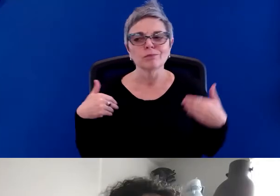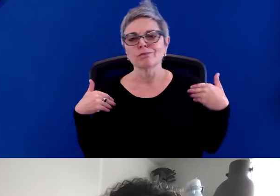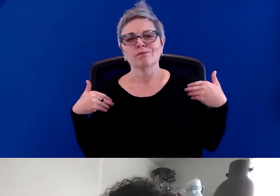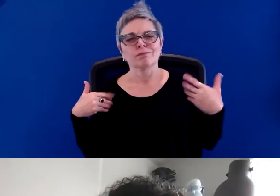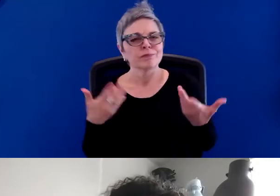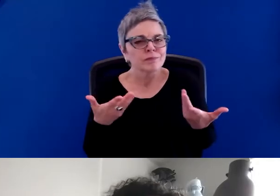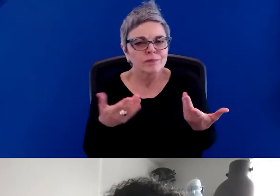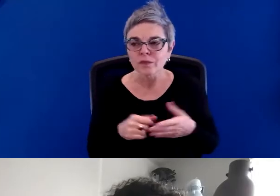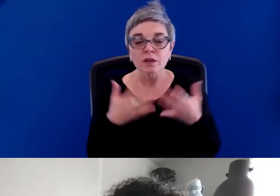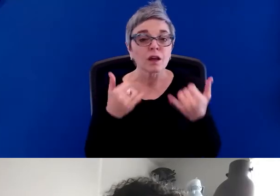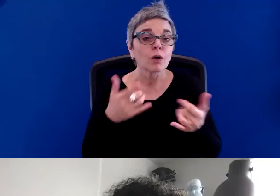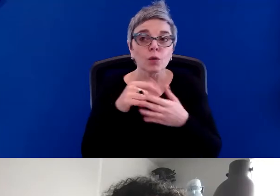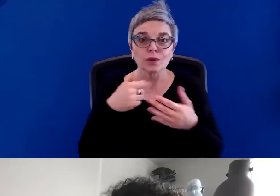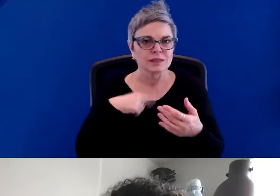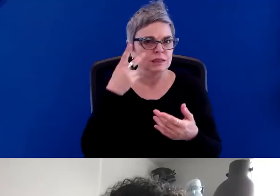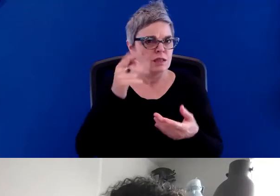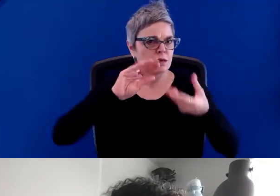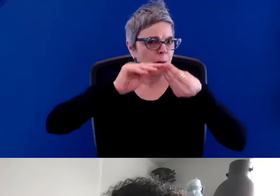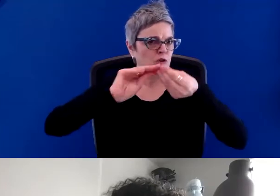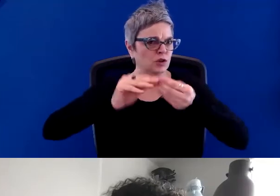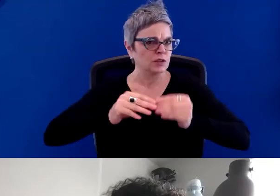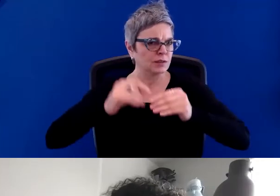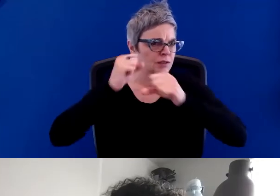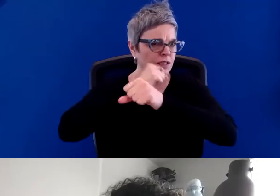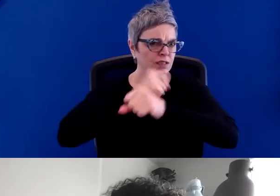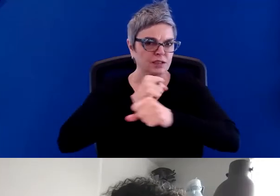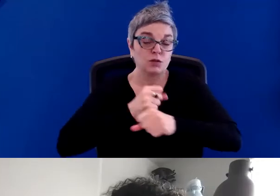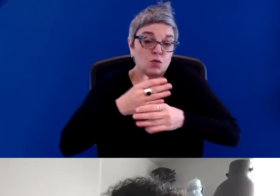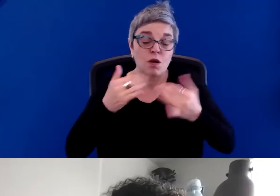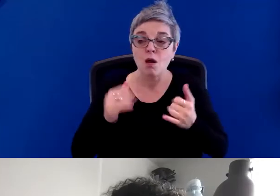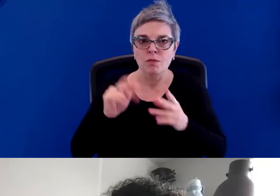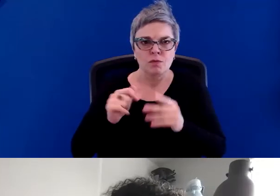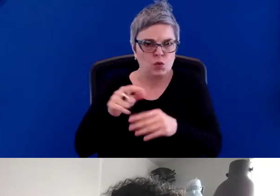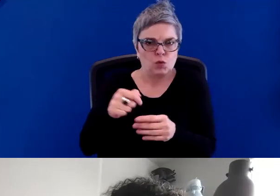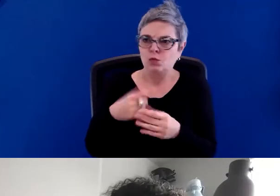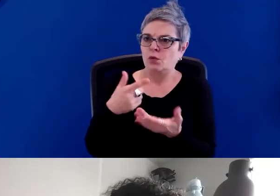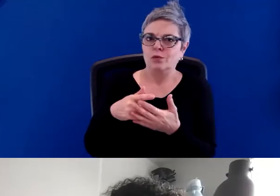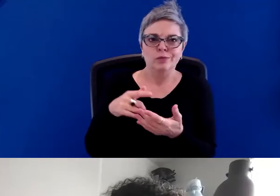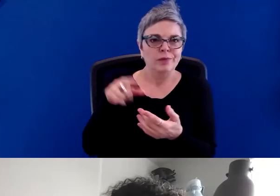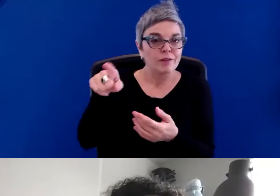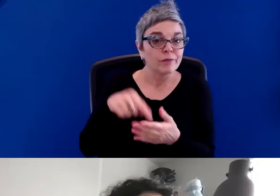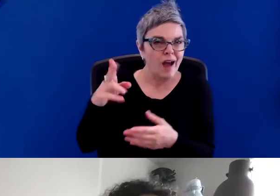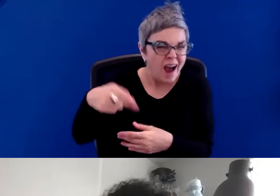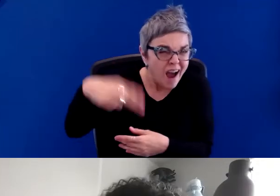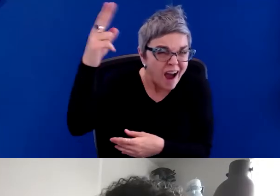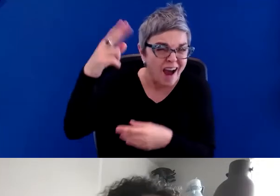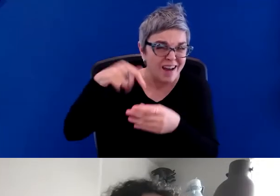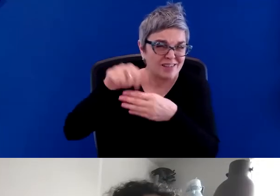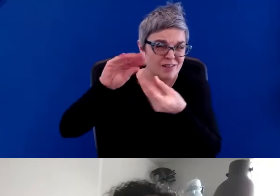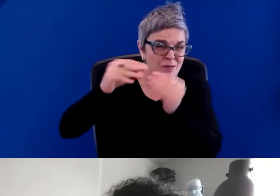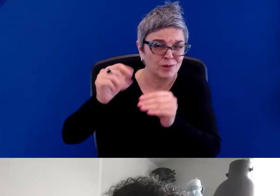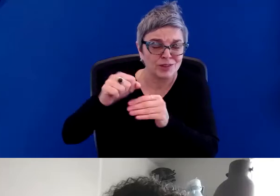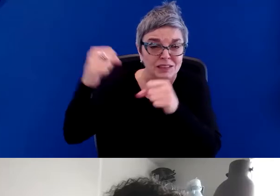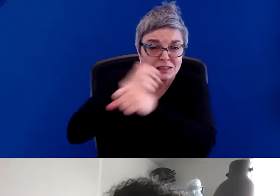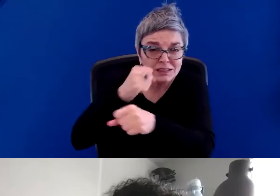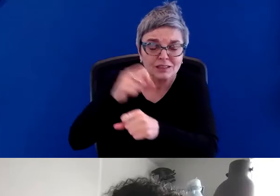of glaze over when we hear these incredibly high statistics of people who are experiencing gender-based violence. And so what I think you